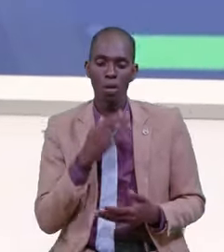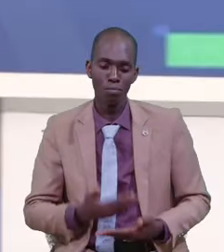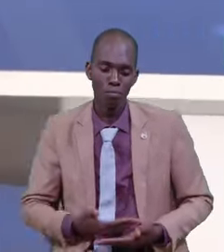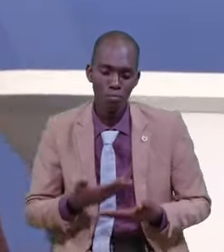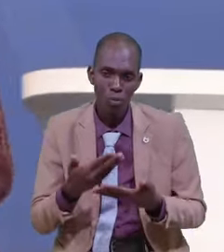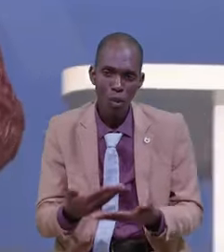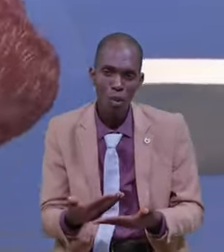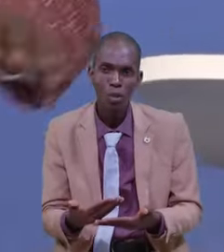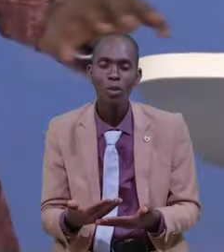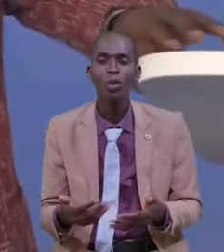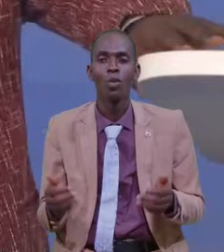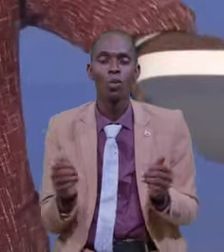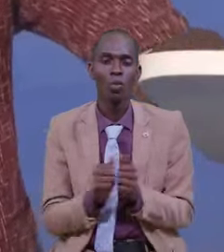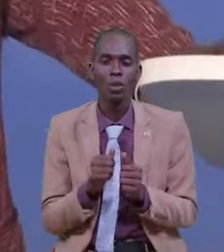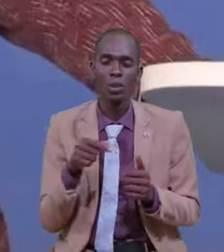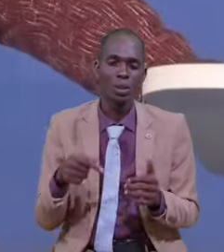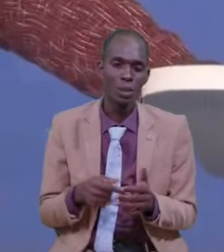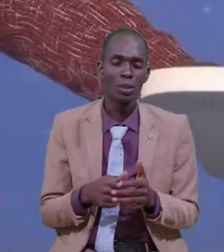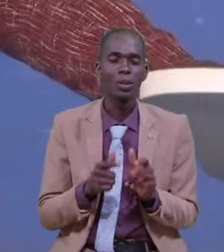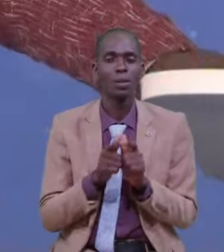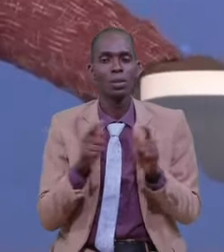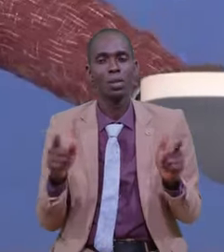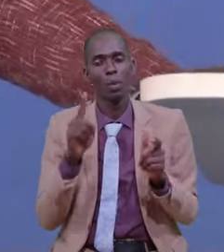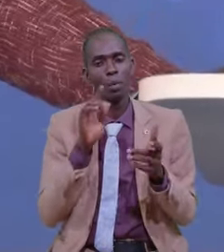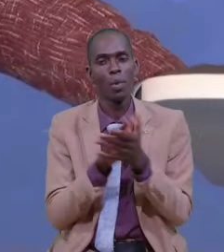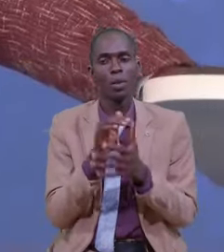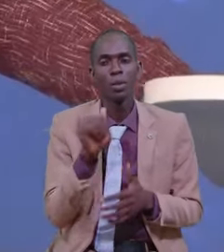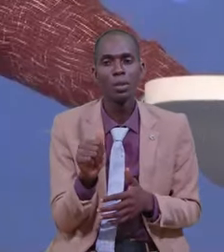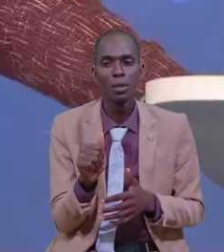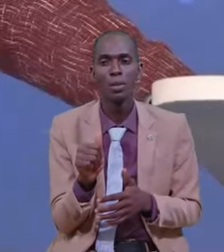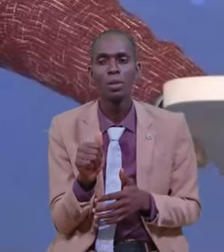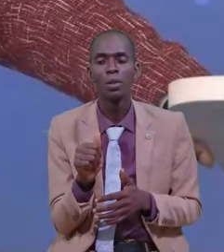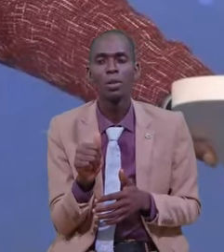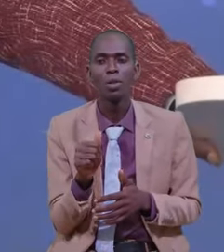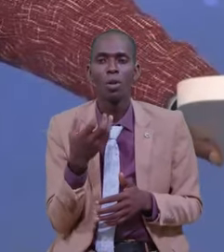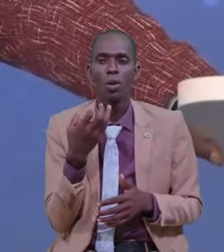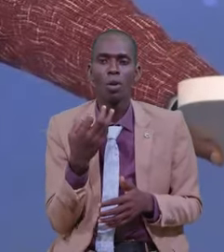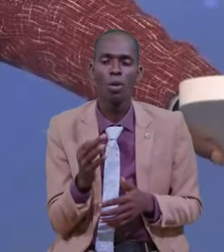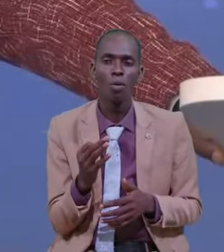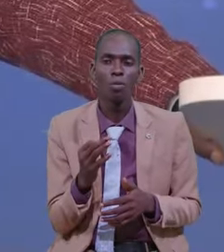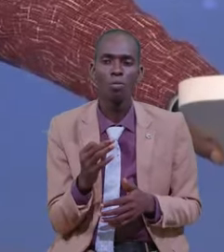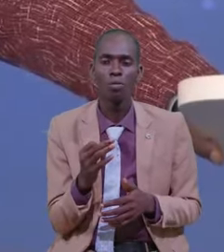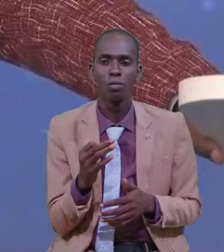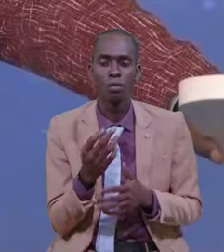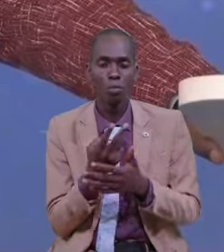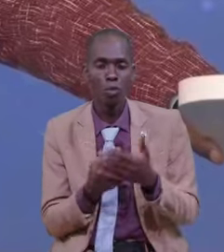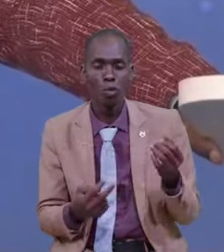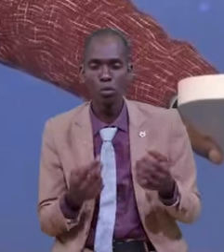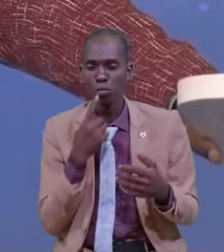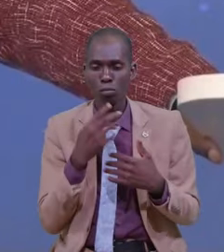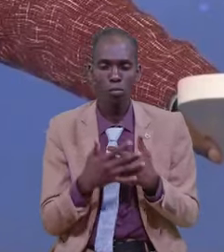complete set of bones, blood, tissue, brain